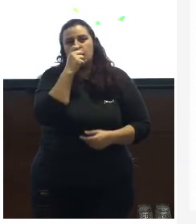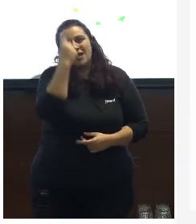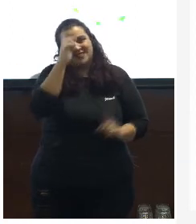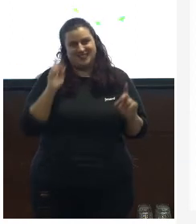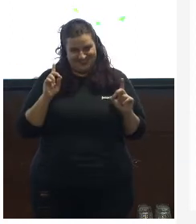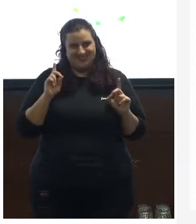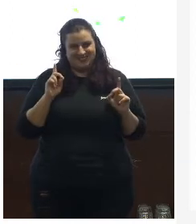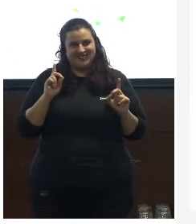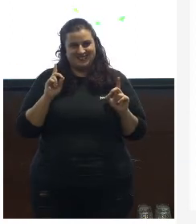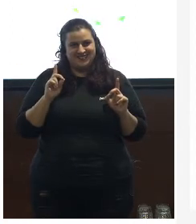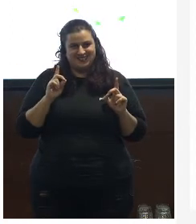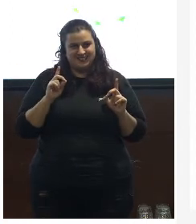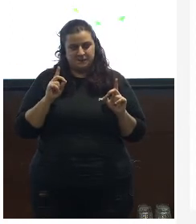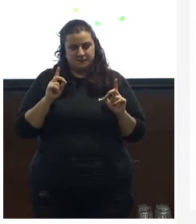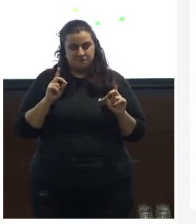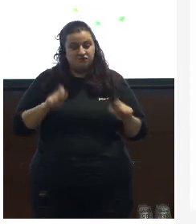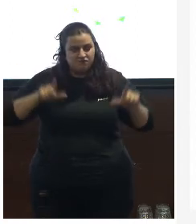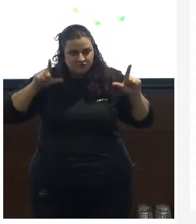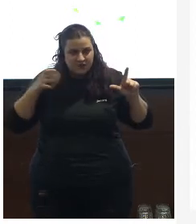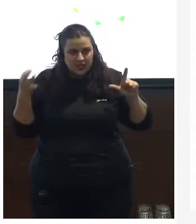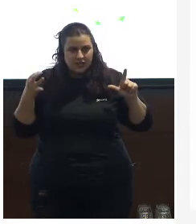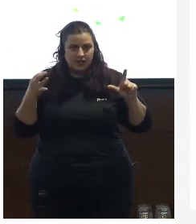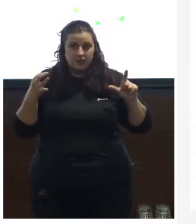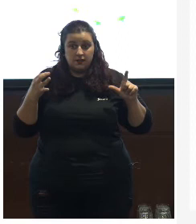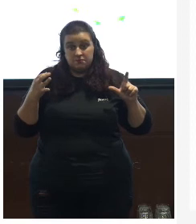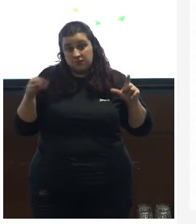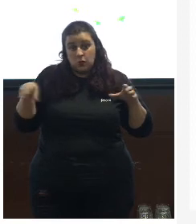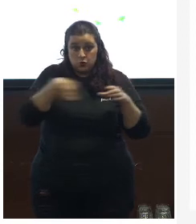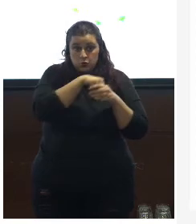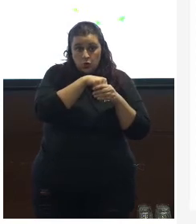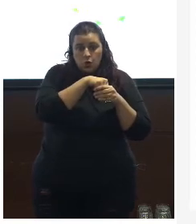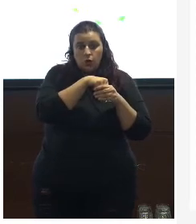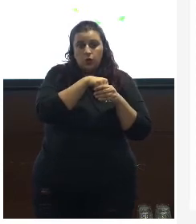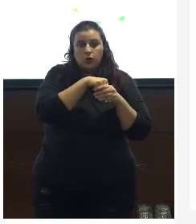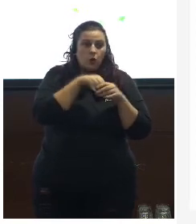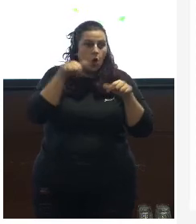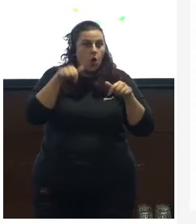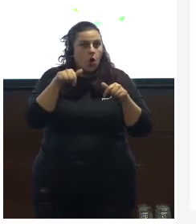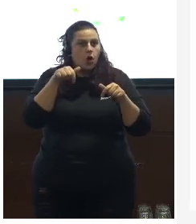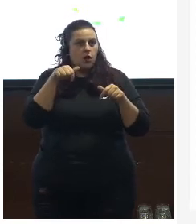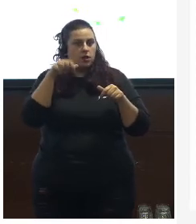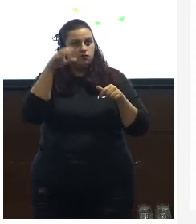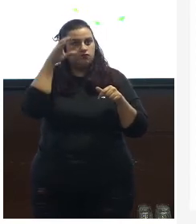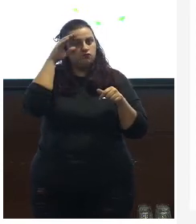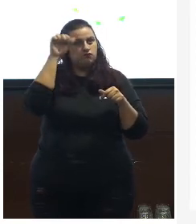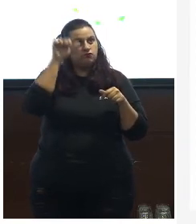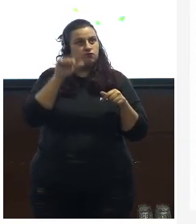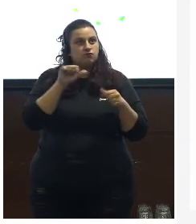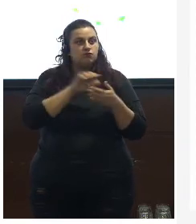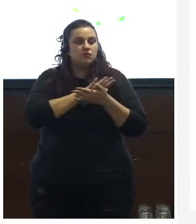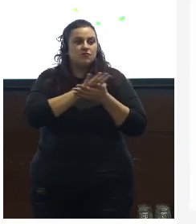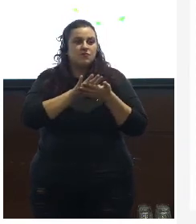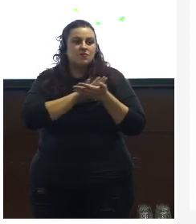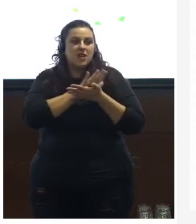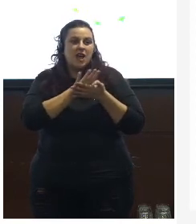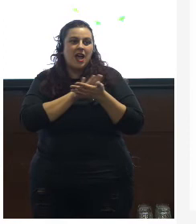Because inclusivity, as largely explained today, it doesn't mean only inclusion of all